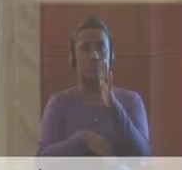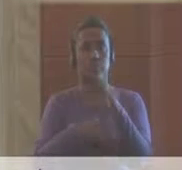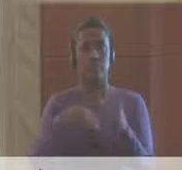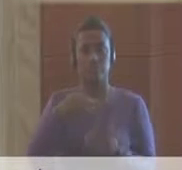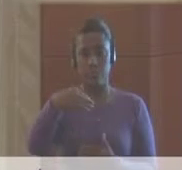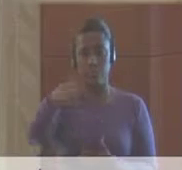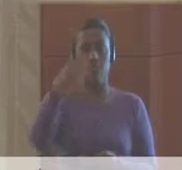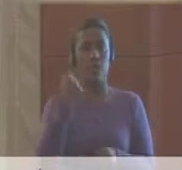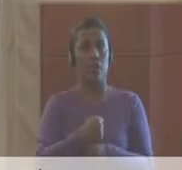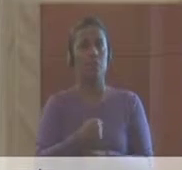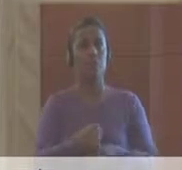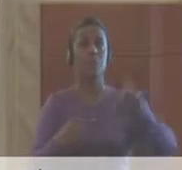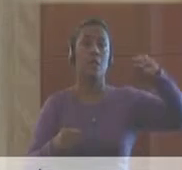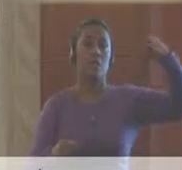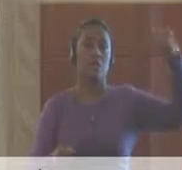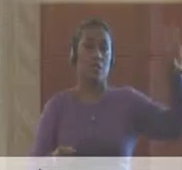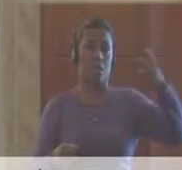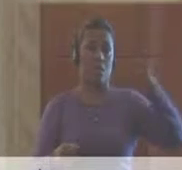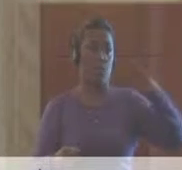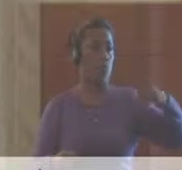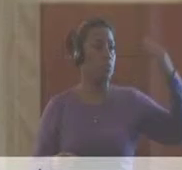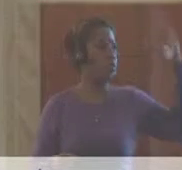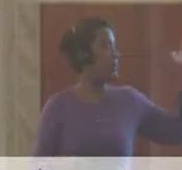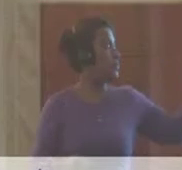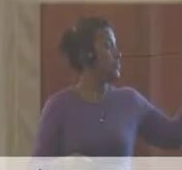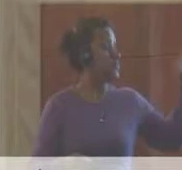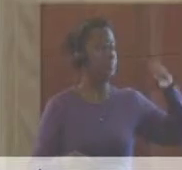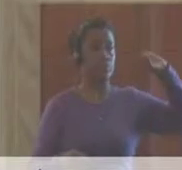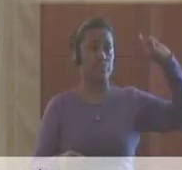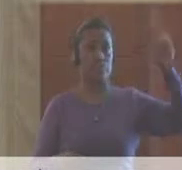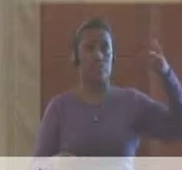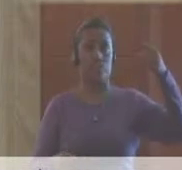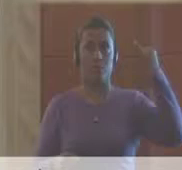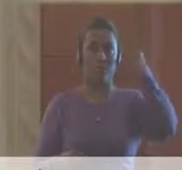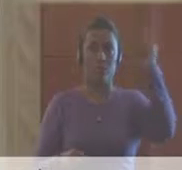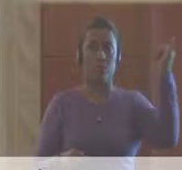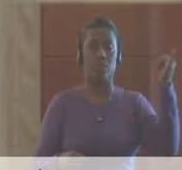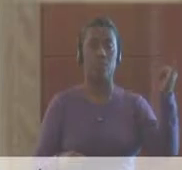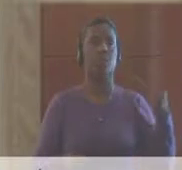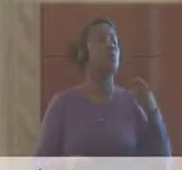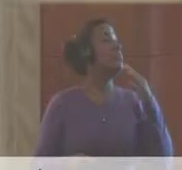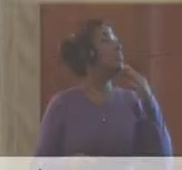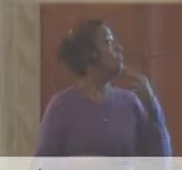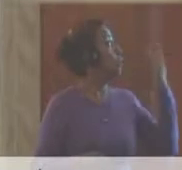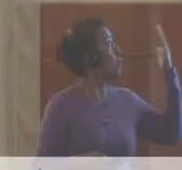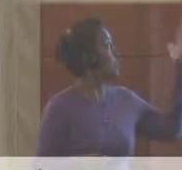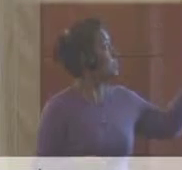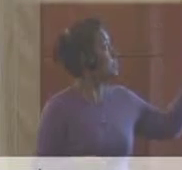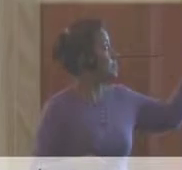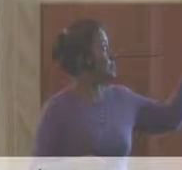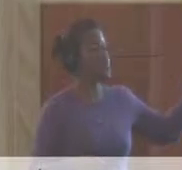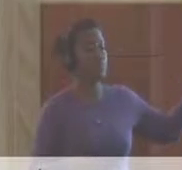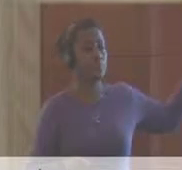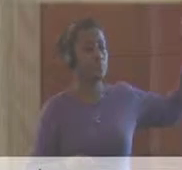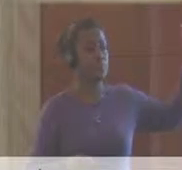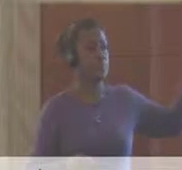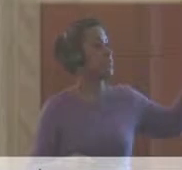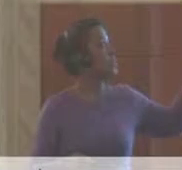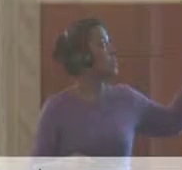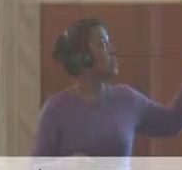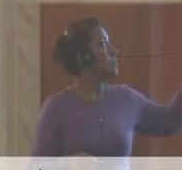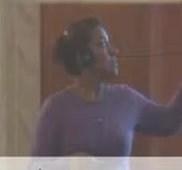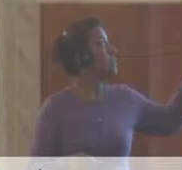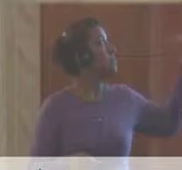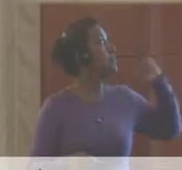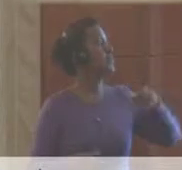Okay, let's advance a bit. The second idea that I wanted to mention before going into governance and public policies is the